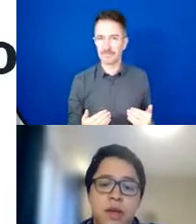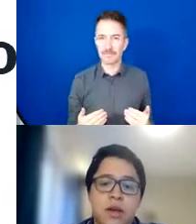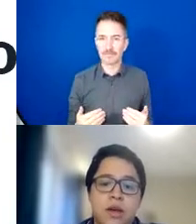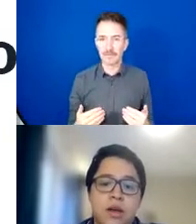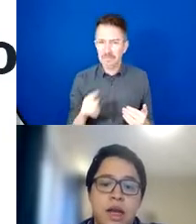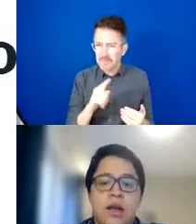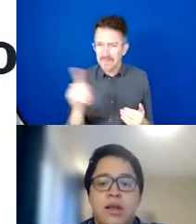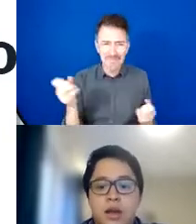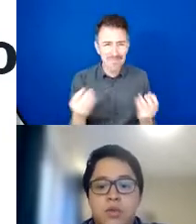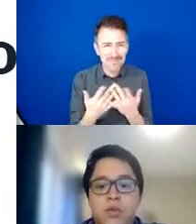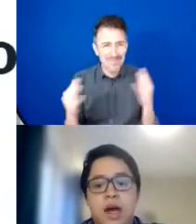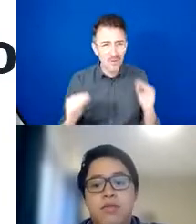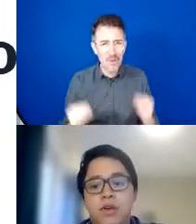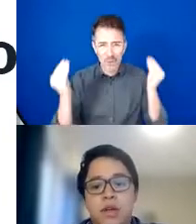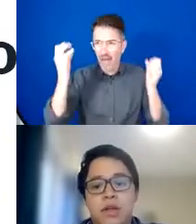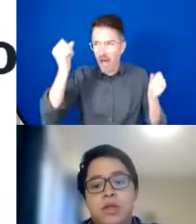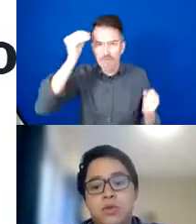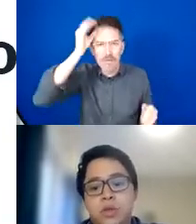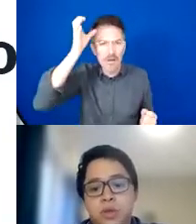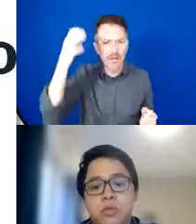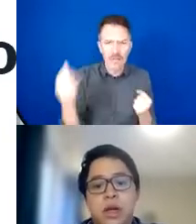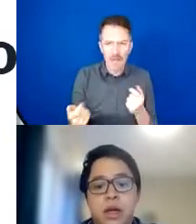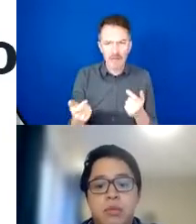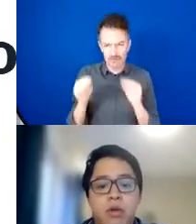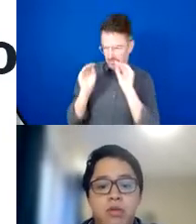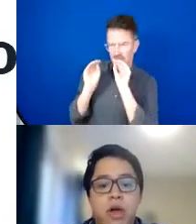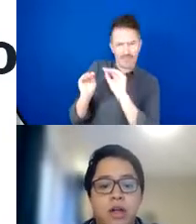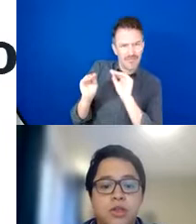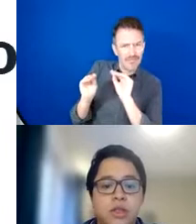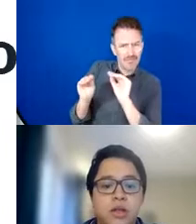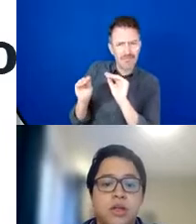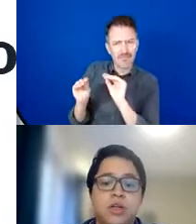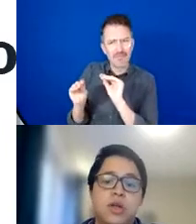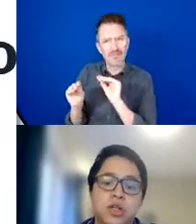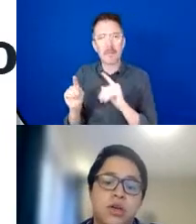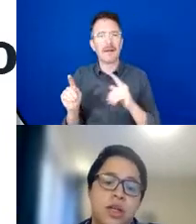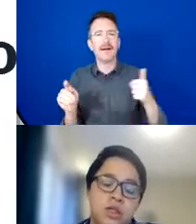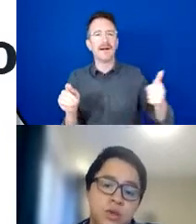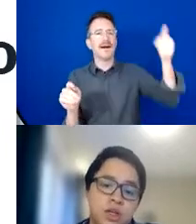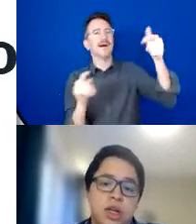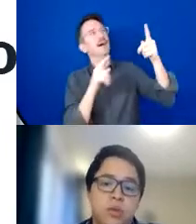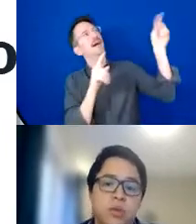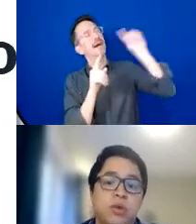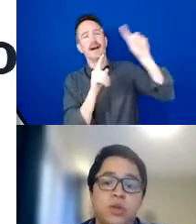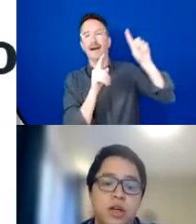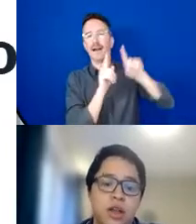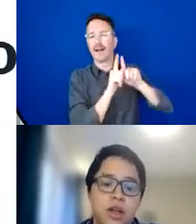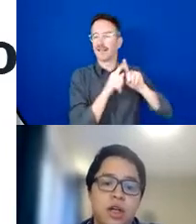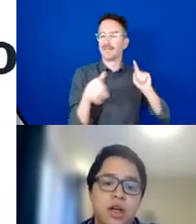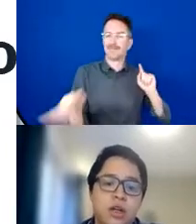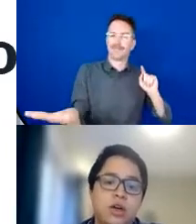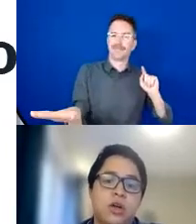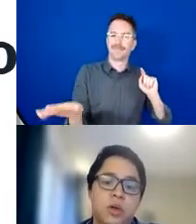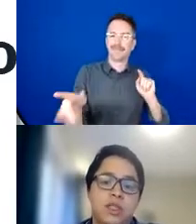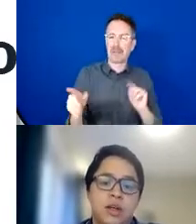position. And then we have very resourceful, big, powerful actors that are traditionally associated with producing